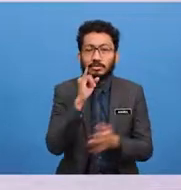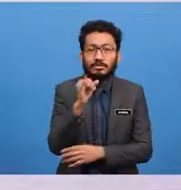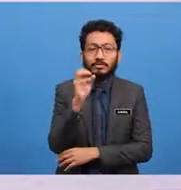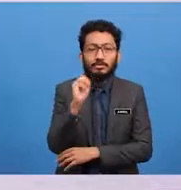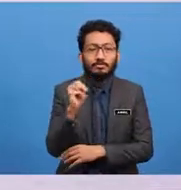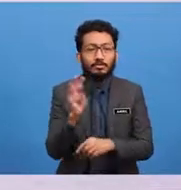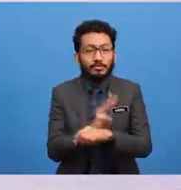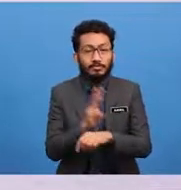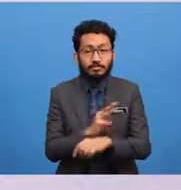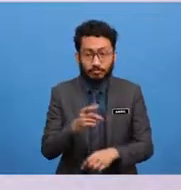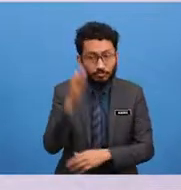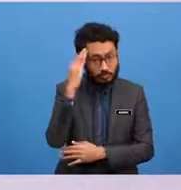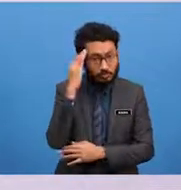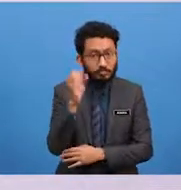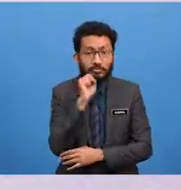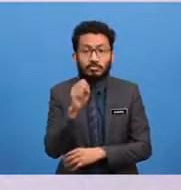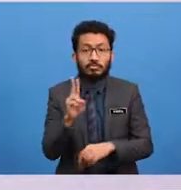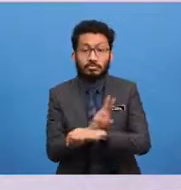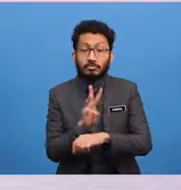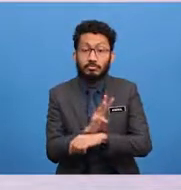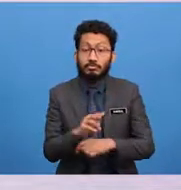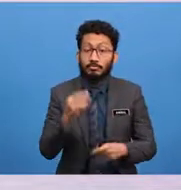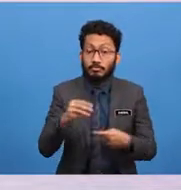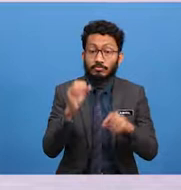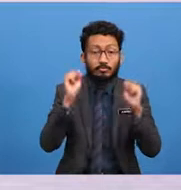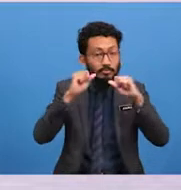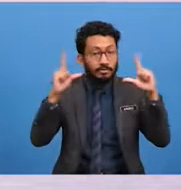know? She's wearing amazing clothes.